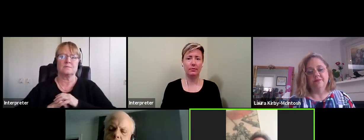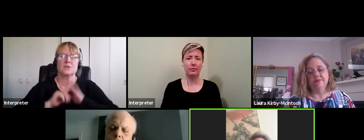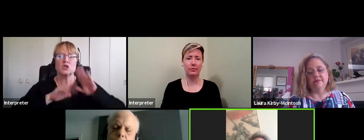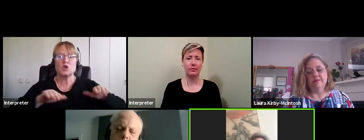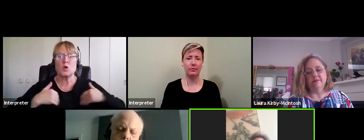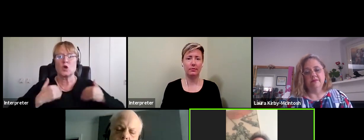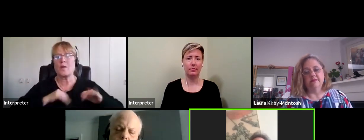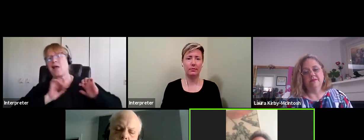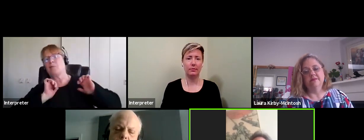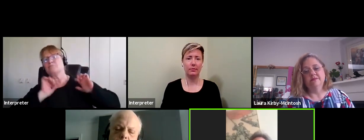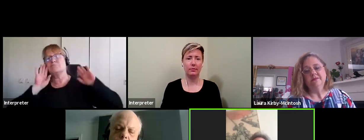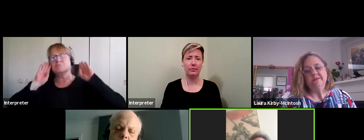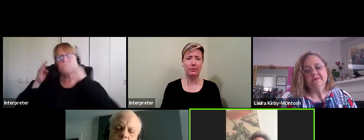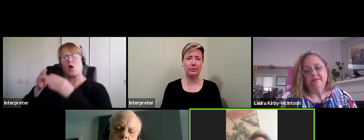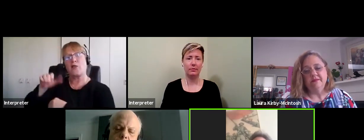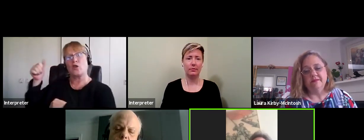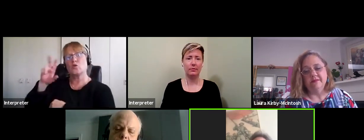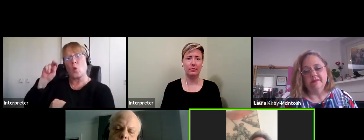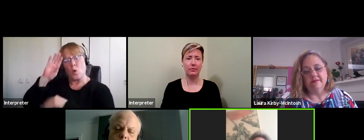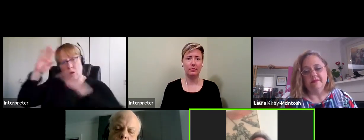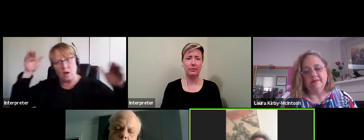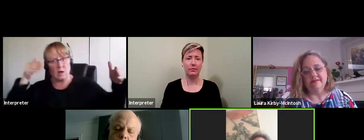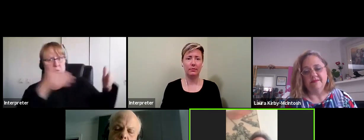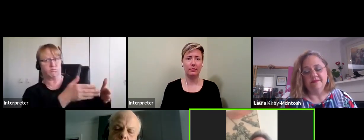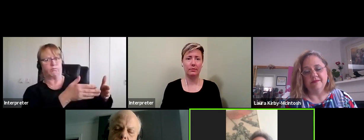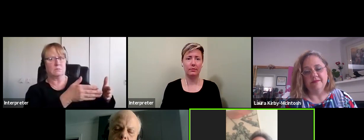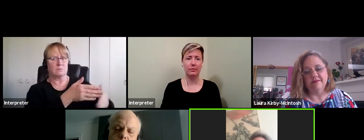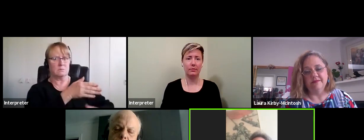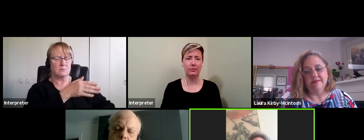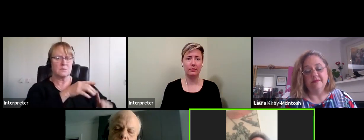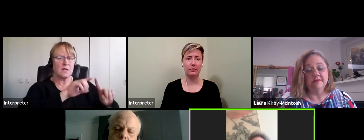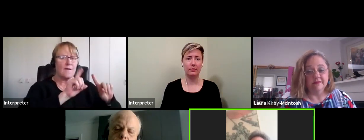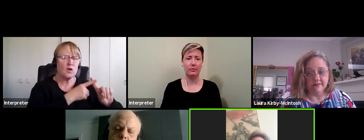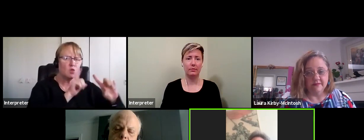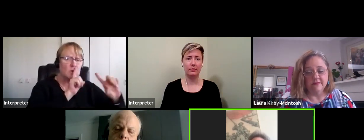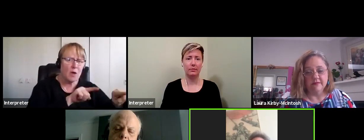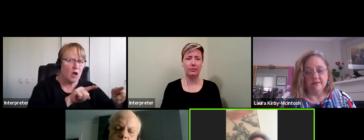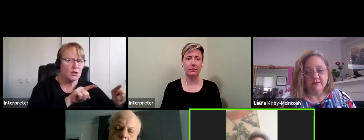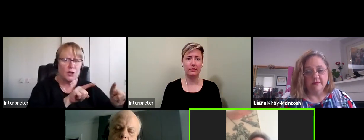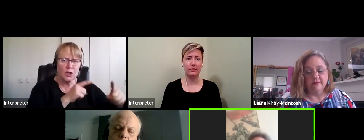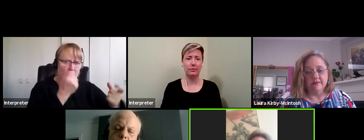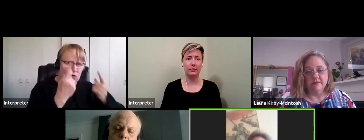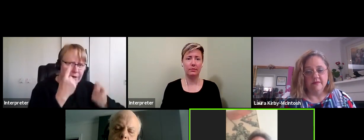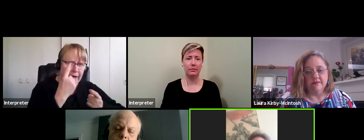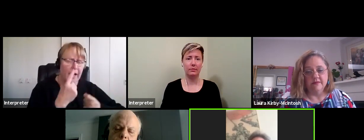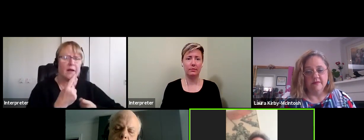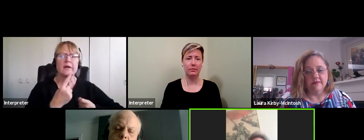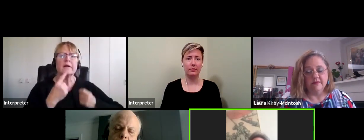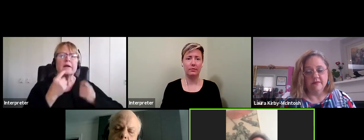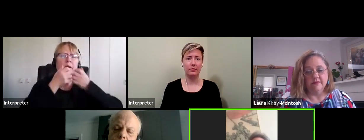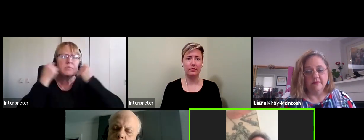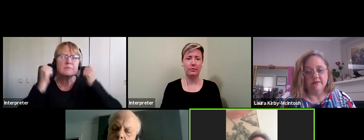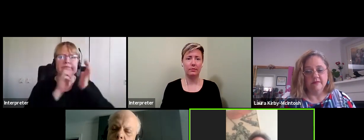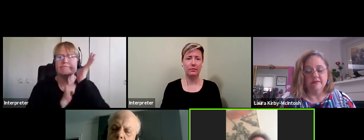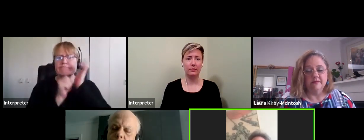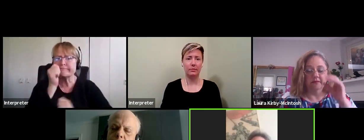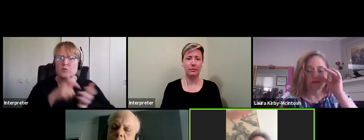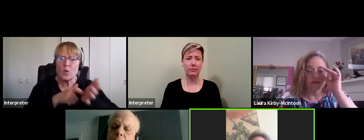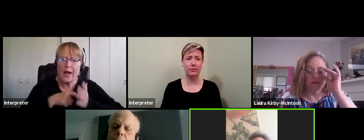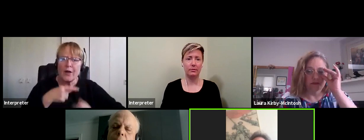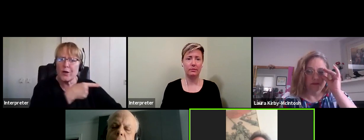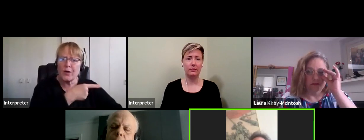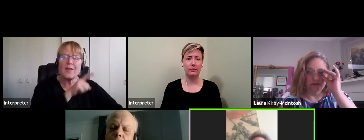youth, but move towards them. We need to understand their first responders. They need to have the PPE to do their work,